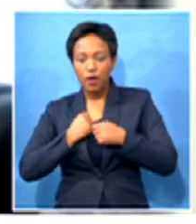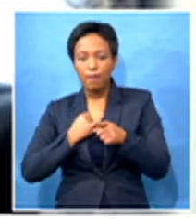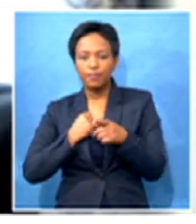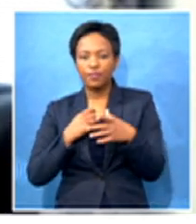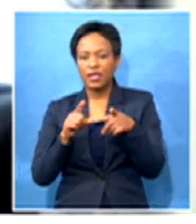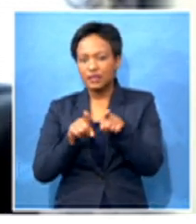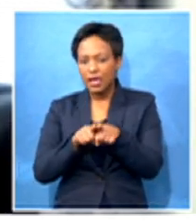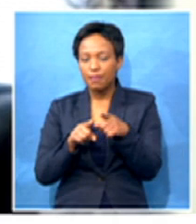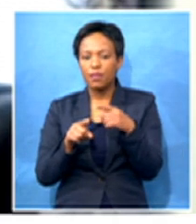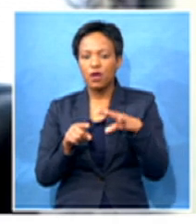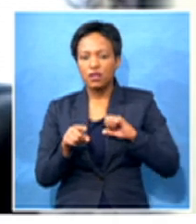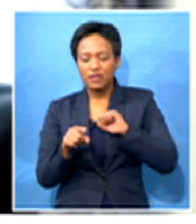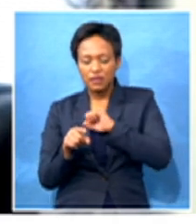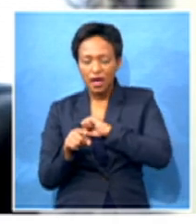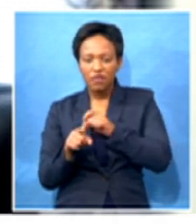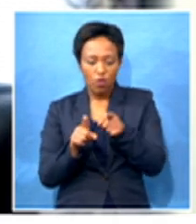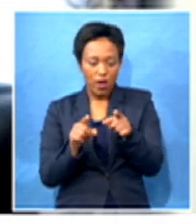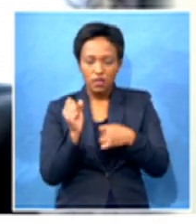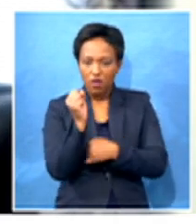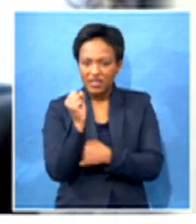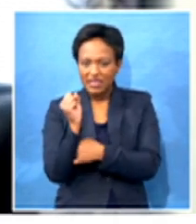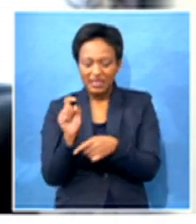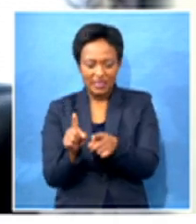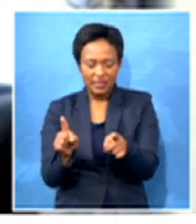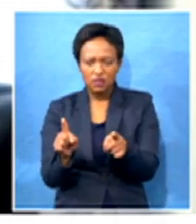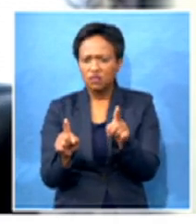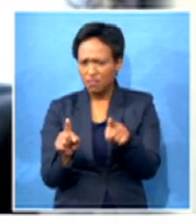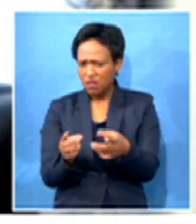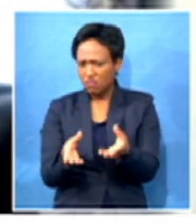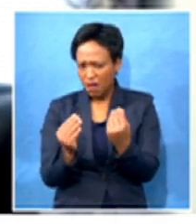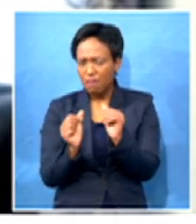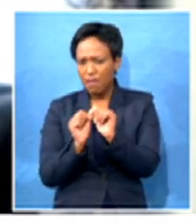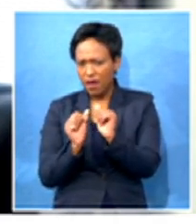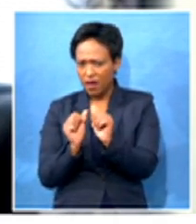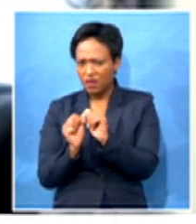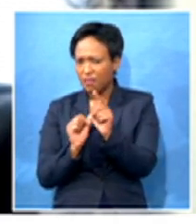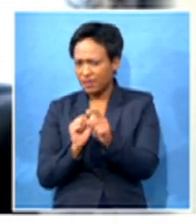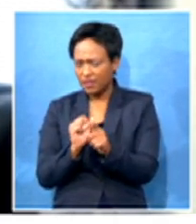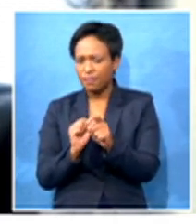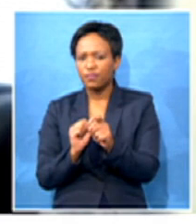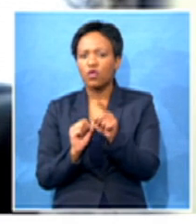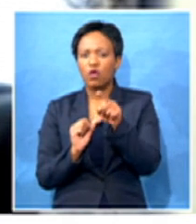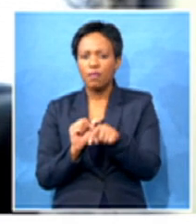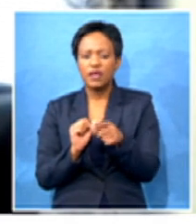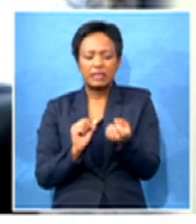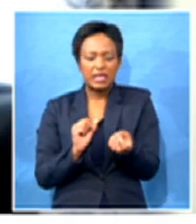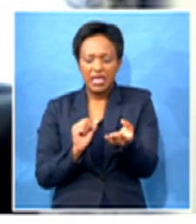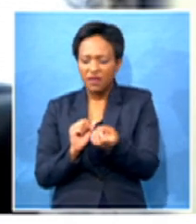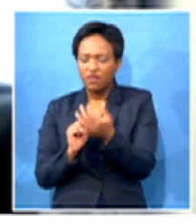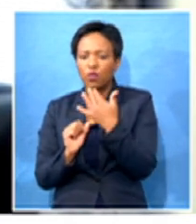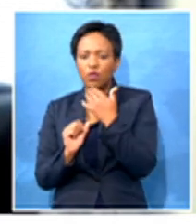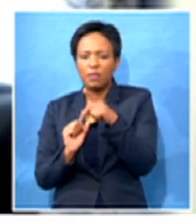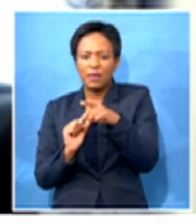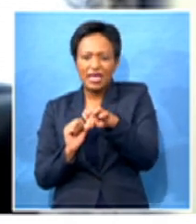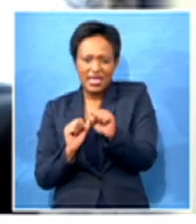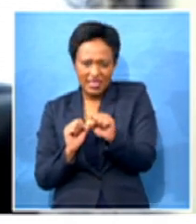our employees in those offices deserve better, and they should be provided with PPEs. That's